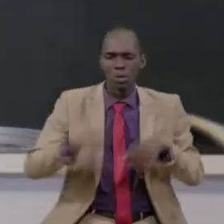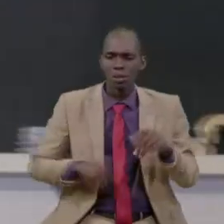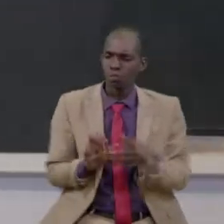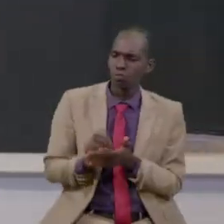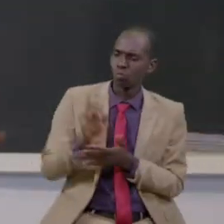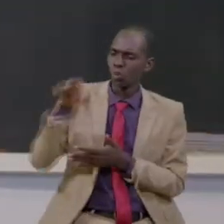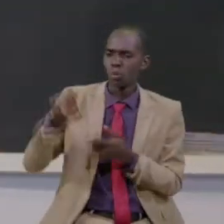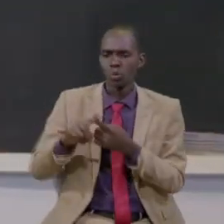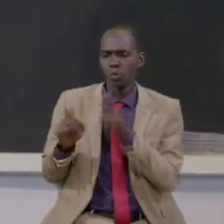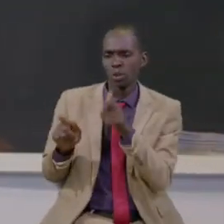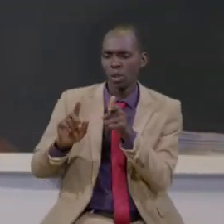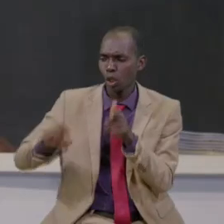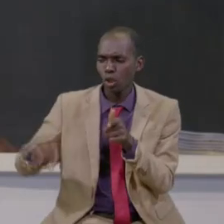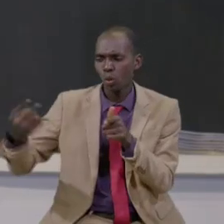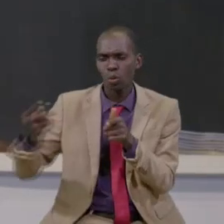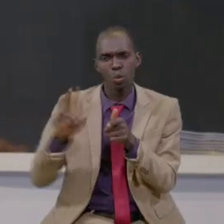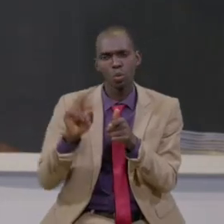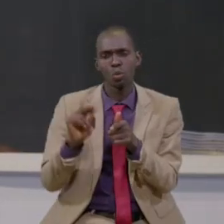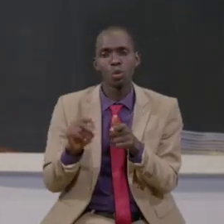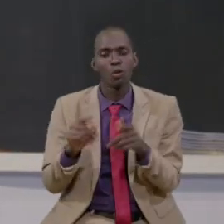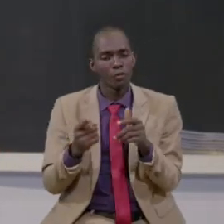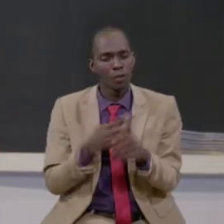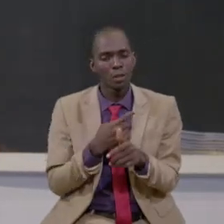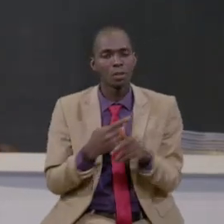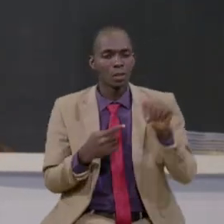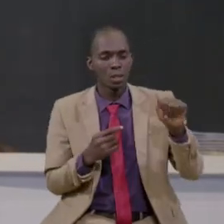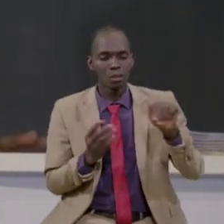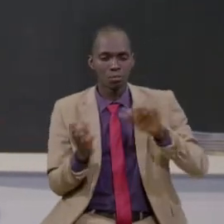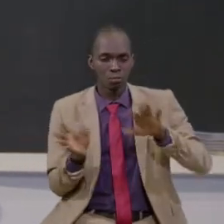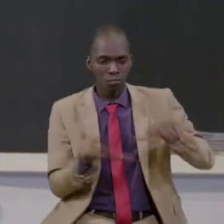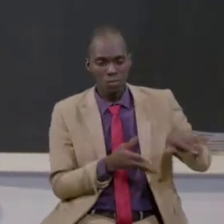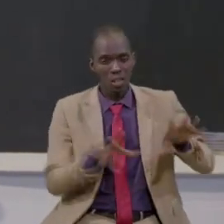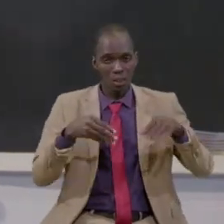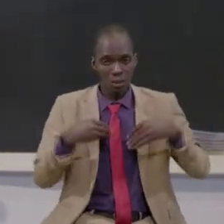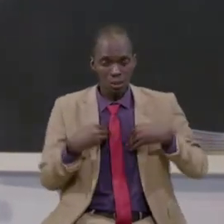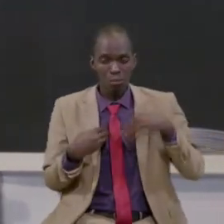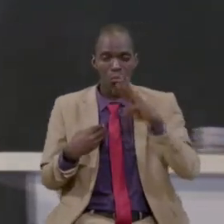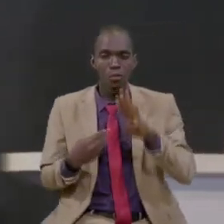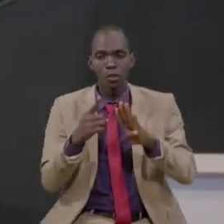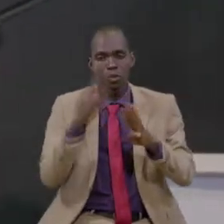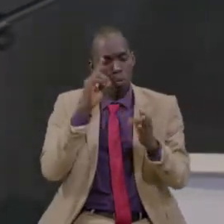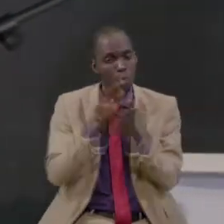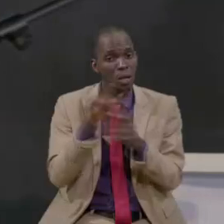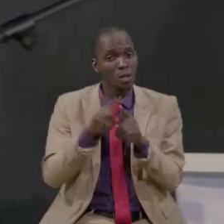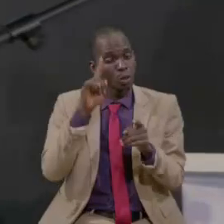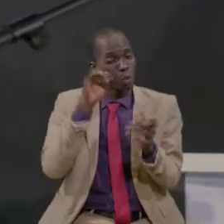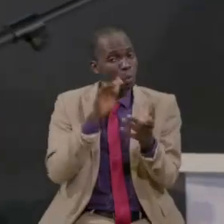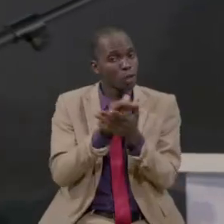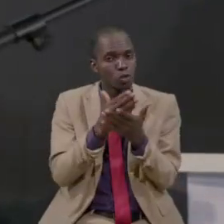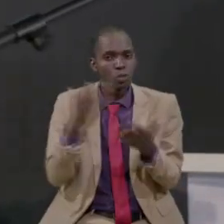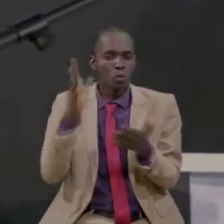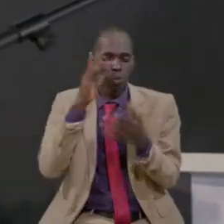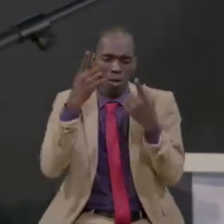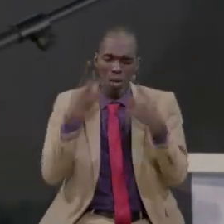And as you believe, something new happens in your life. It says, repent ye, abandon